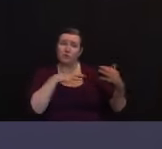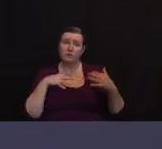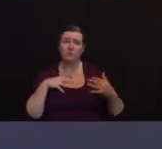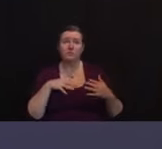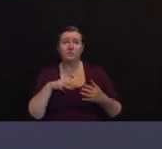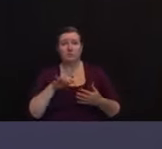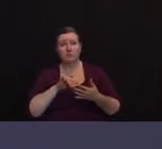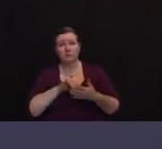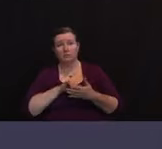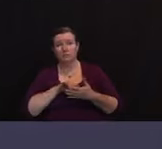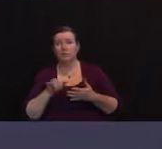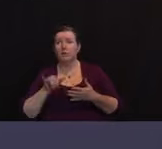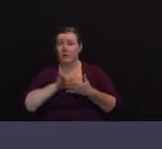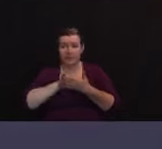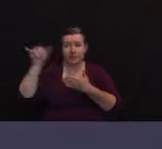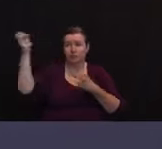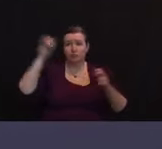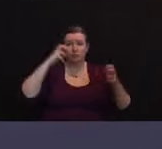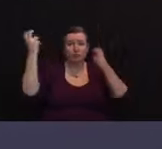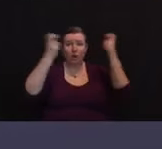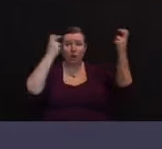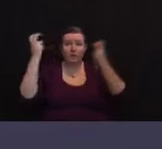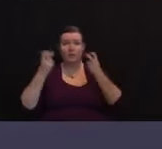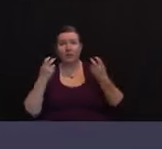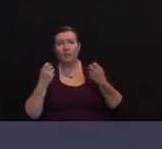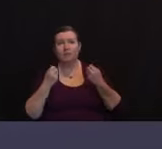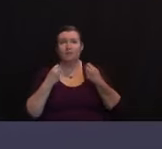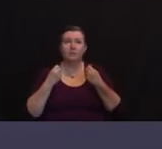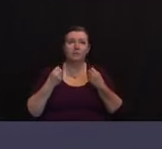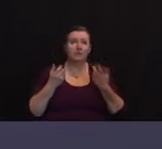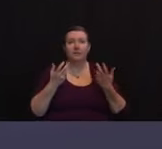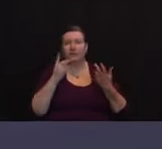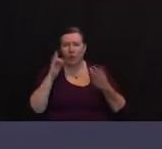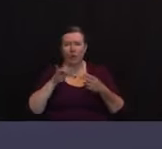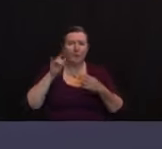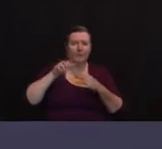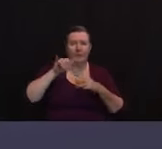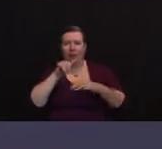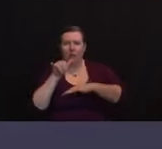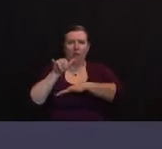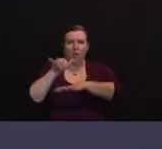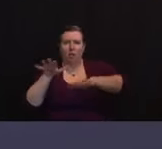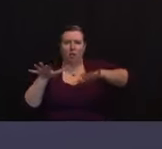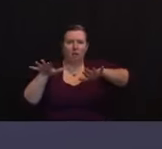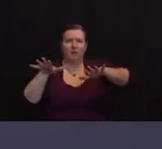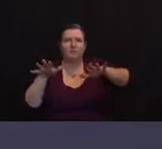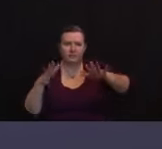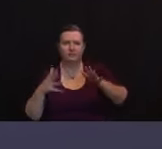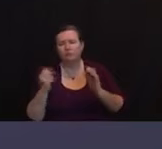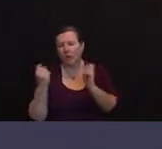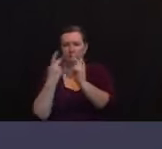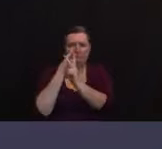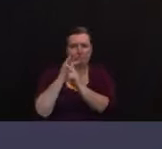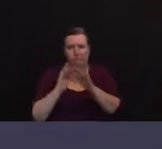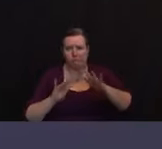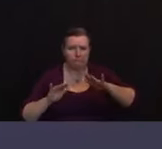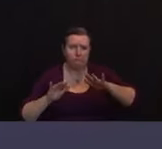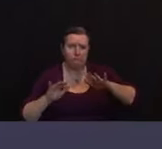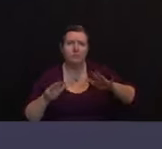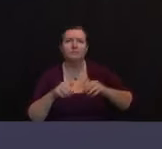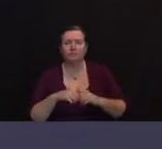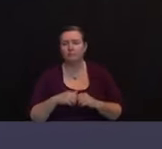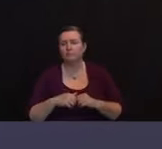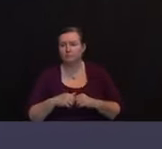So I would just say to you, that's our commitment. That's our sort of philosophy. And I'm